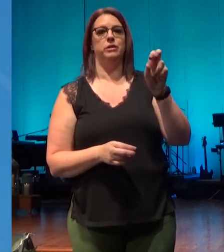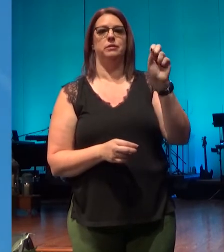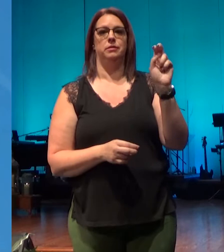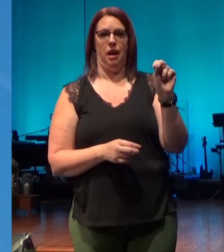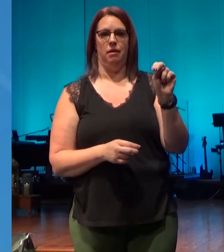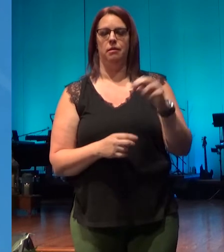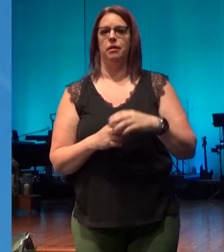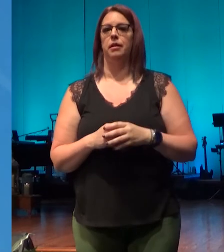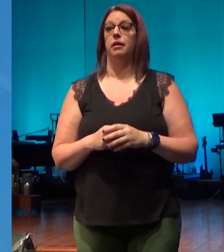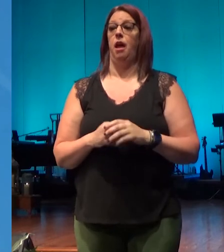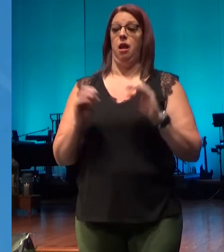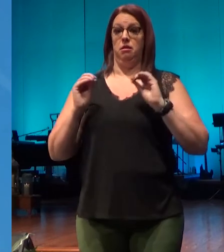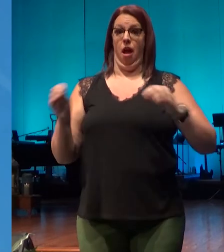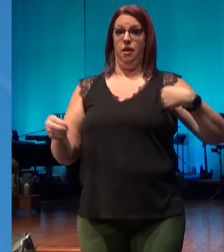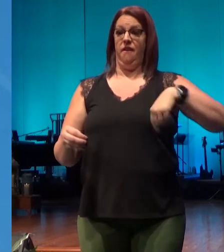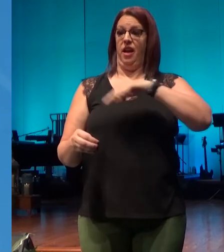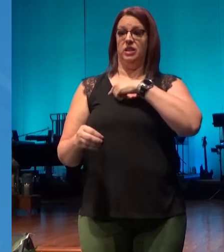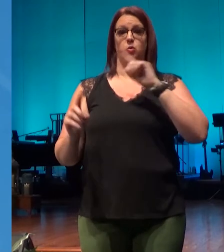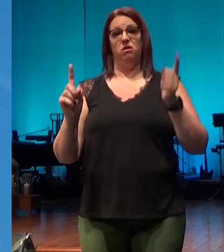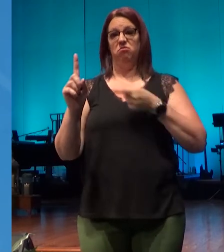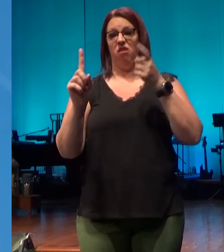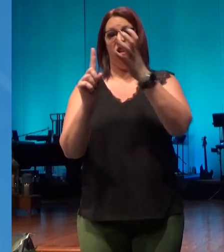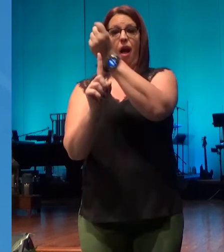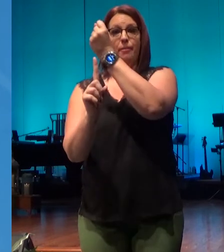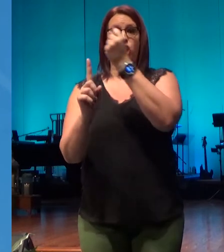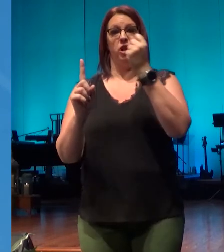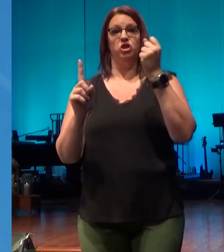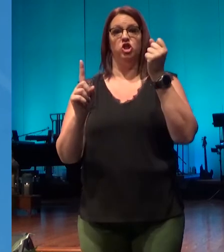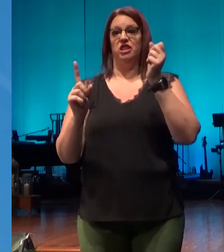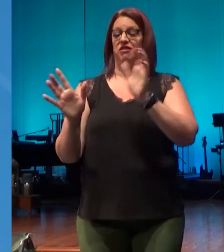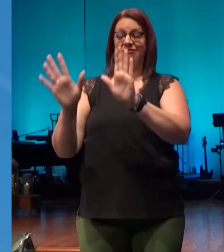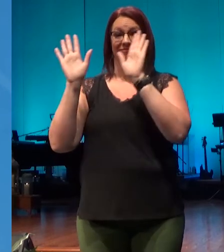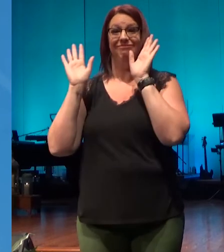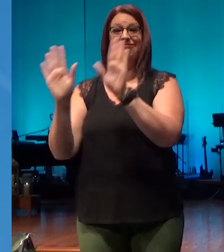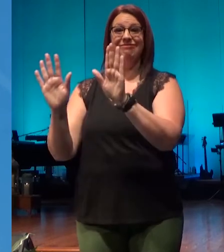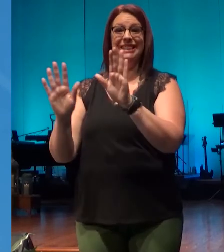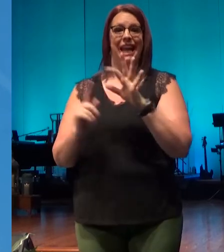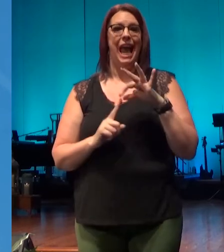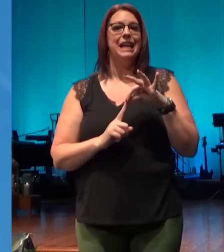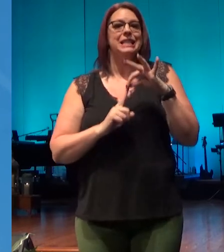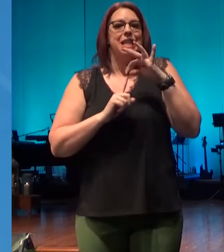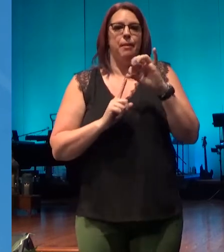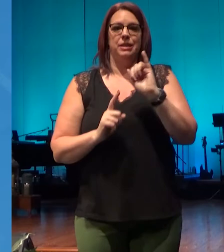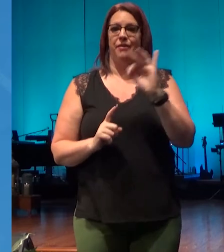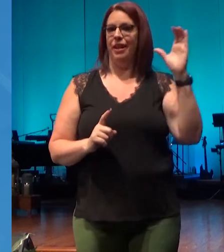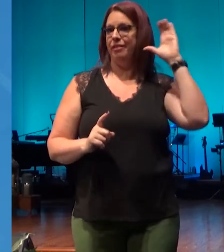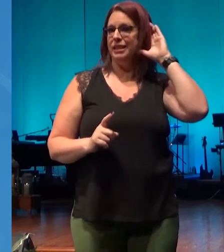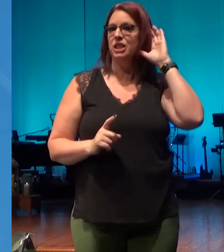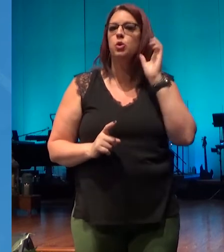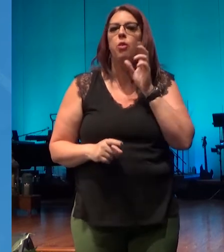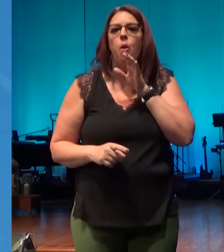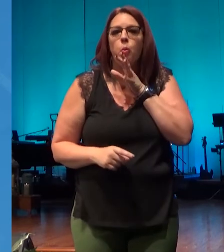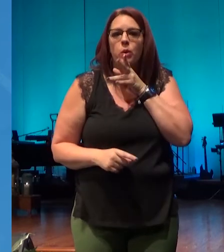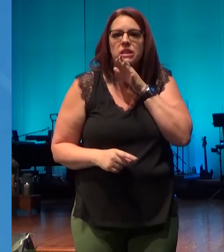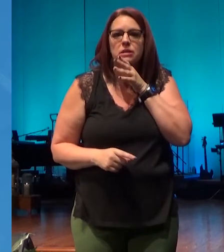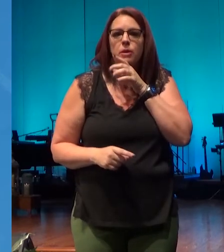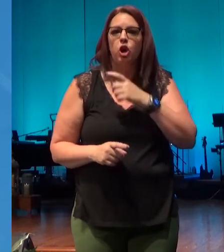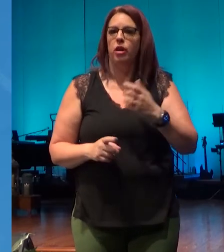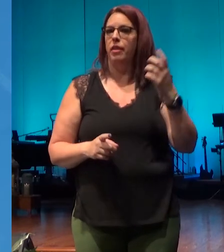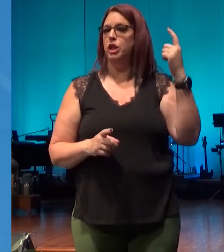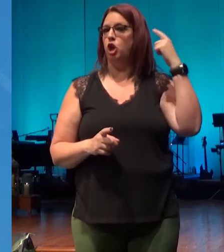accomplish anything excellent or commanding except when he listens to this whisper, which is heard by him